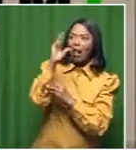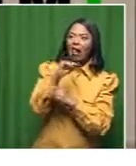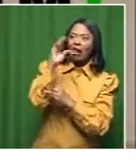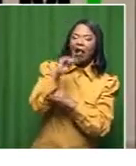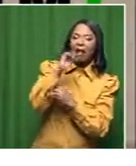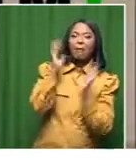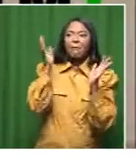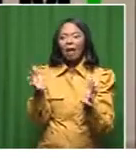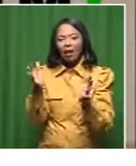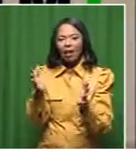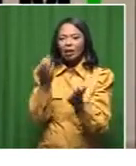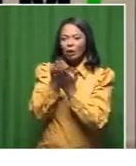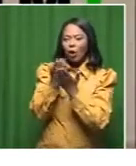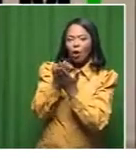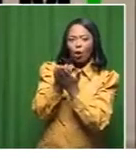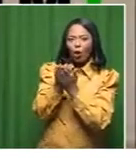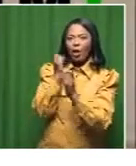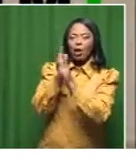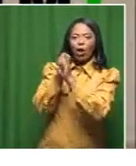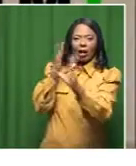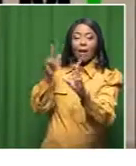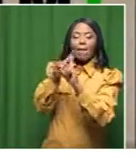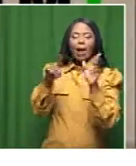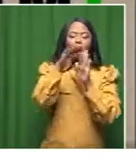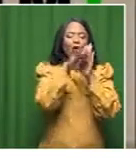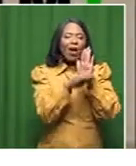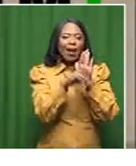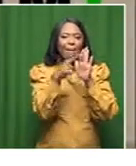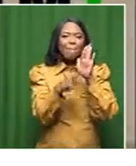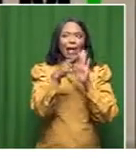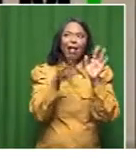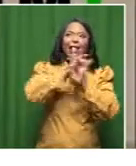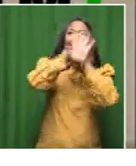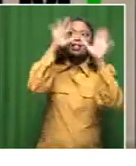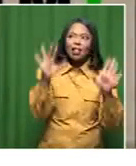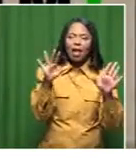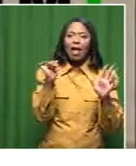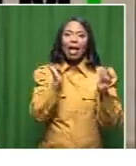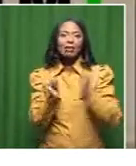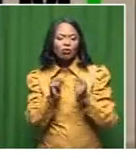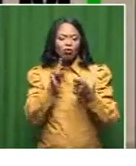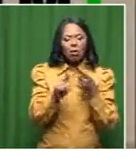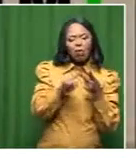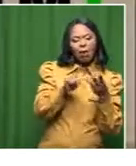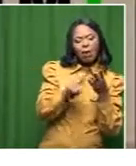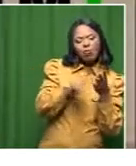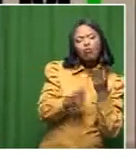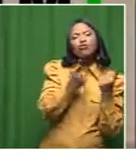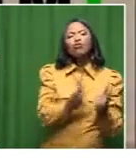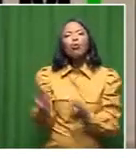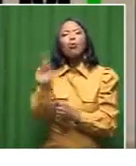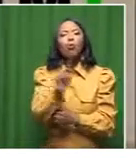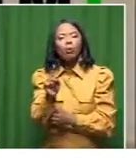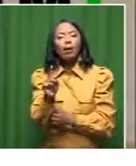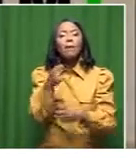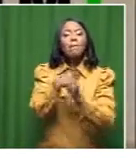I think there need to be a very clear program of action in terms of what exactly need to happen there. So that's the first thing,